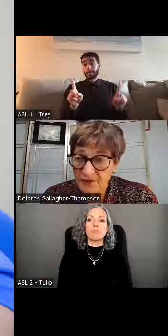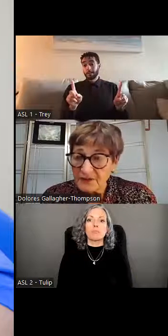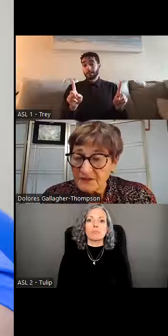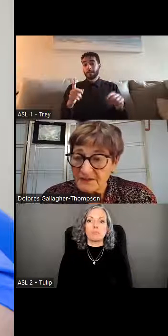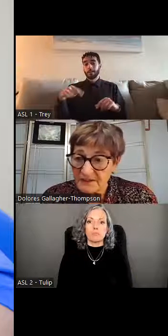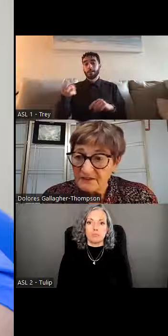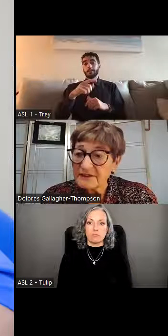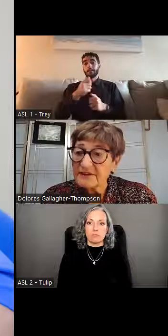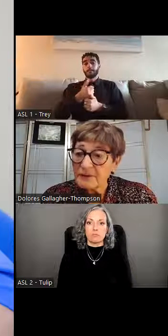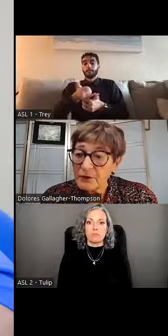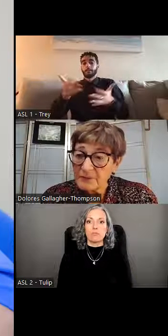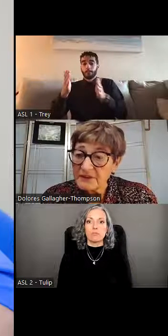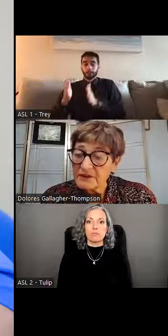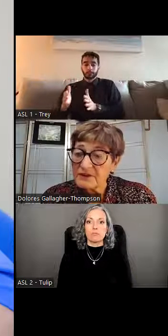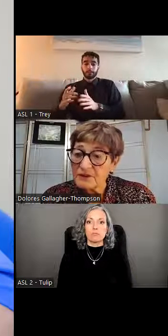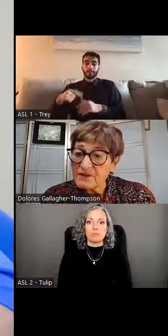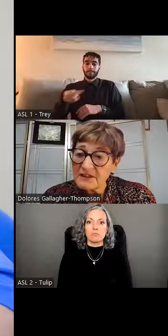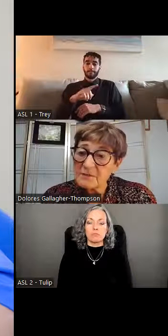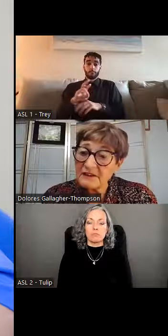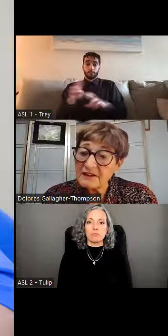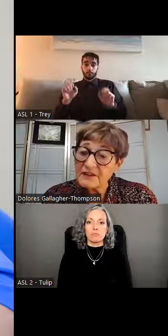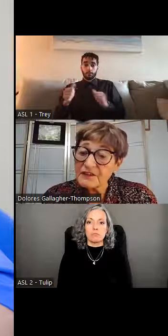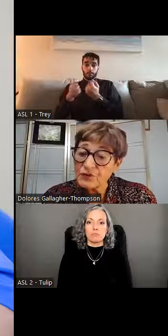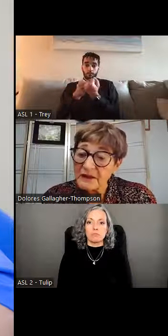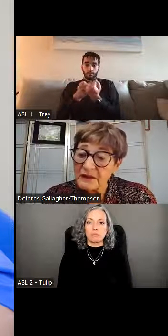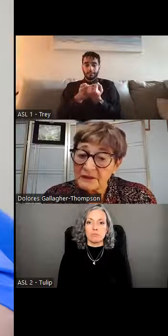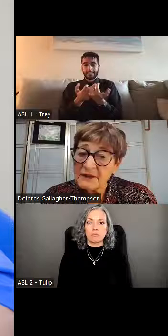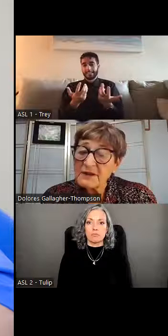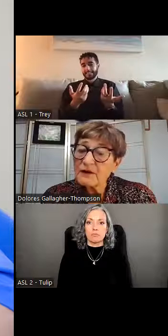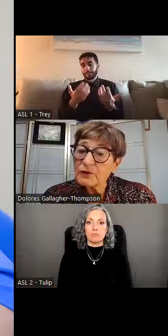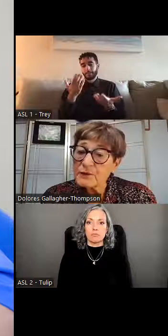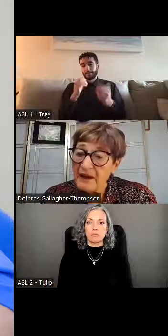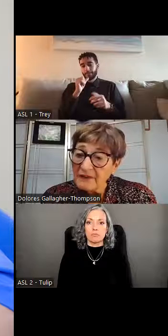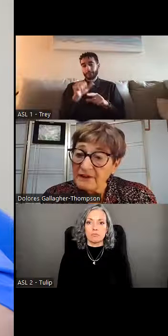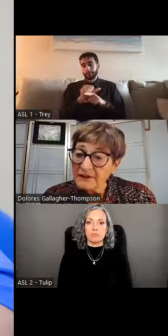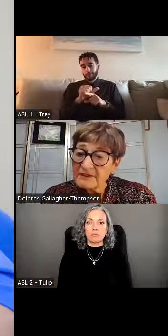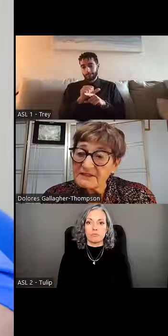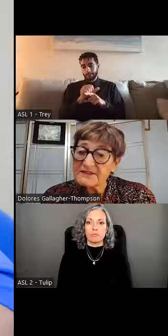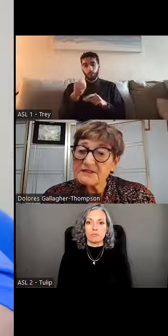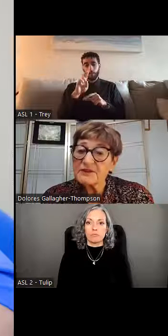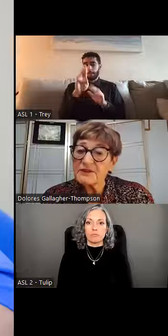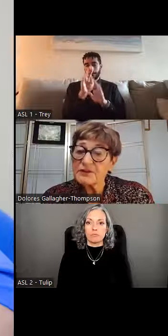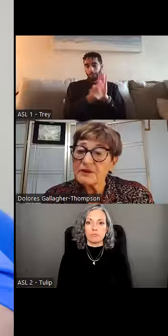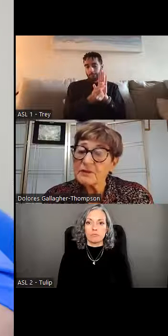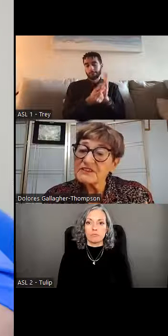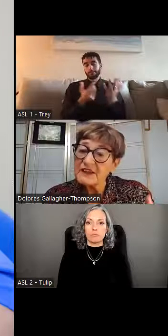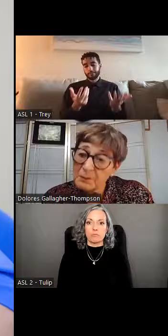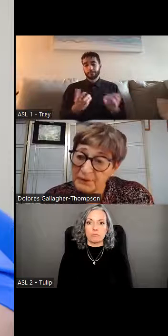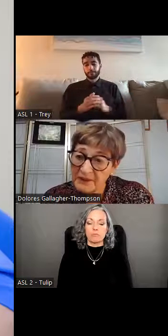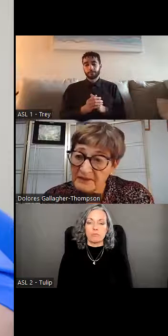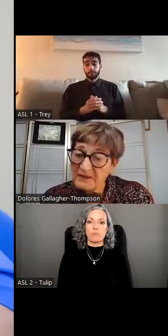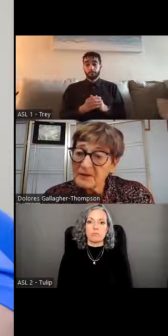providers aren't necessarily equipped. In other words, they may not have the training or the background necessary to be able